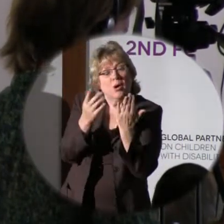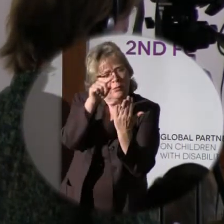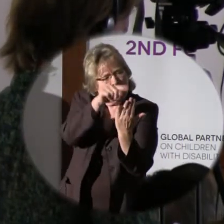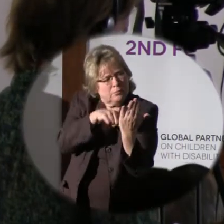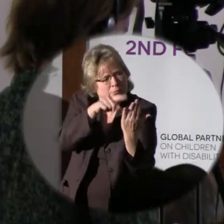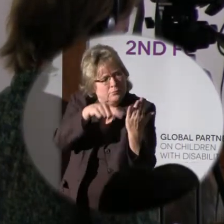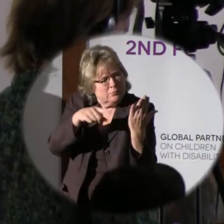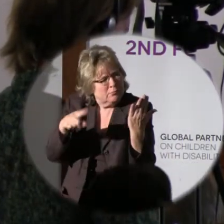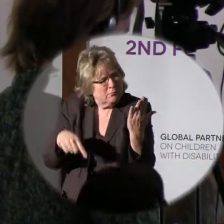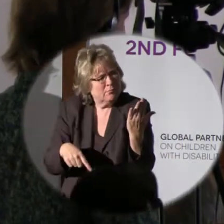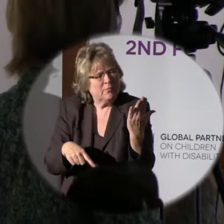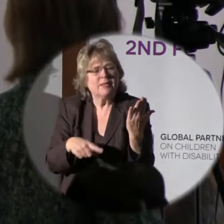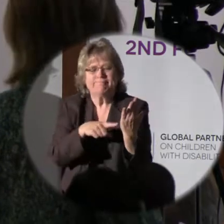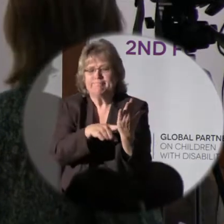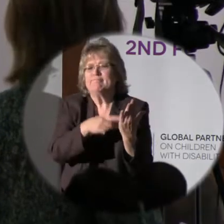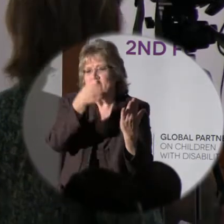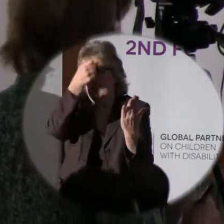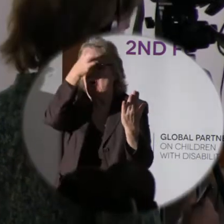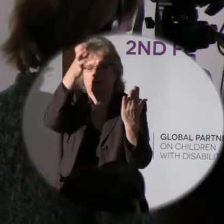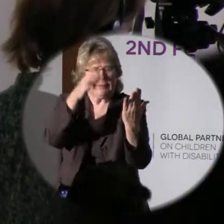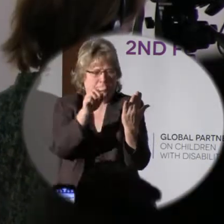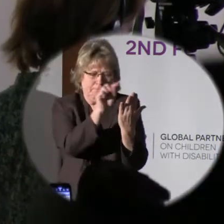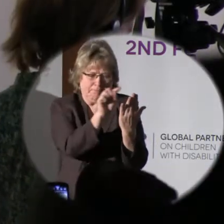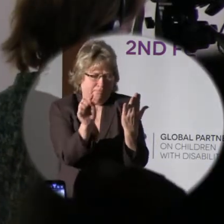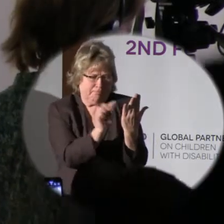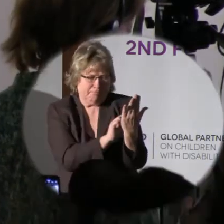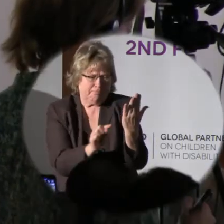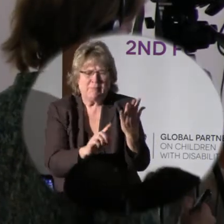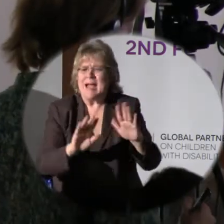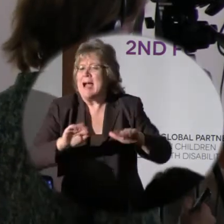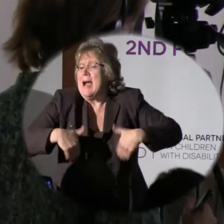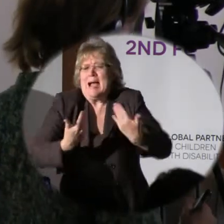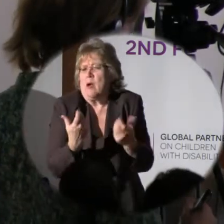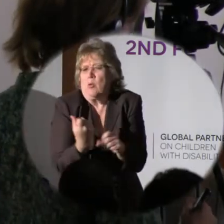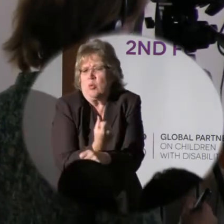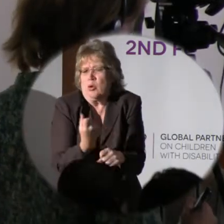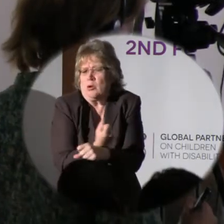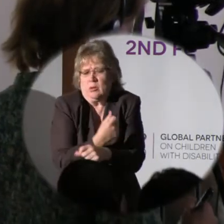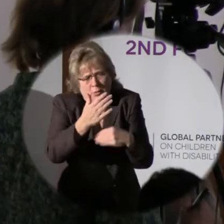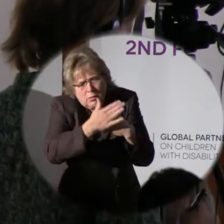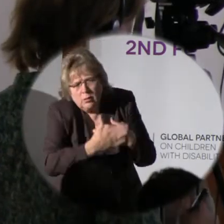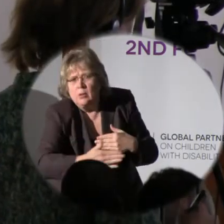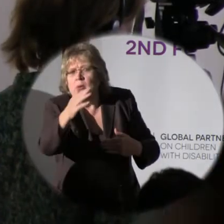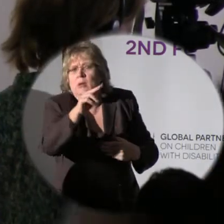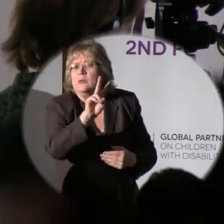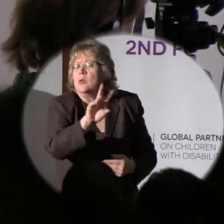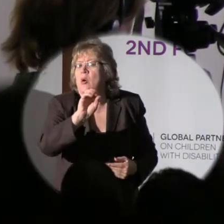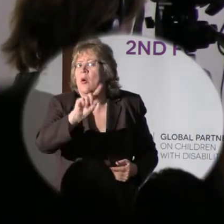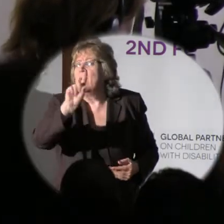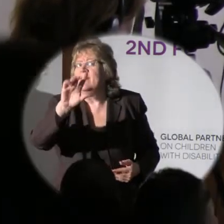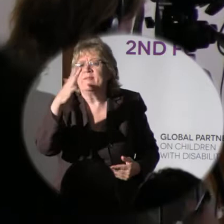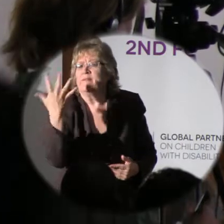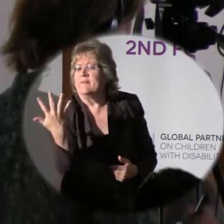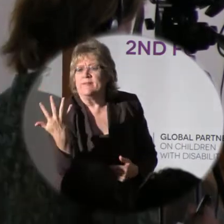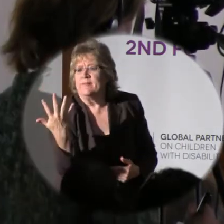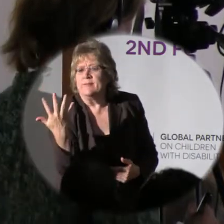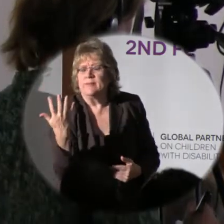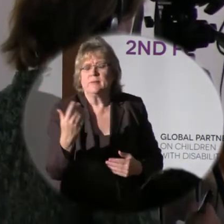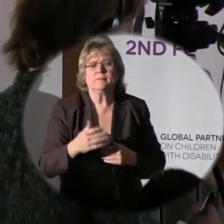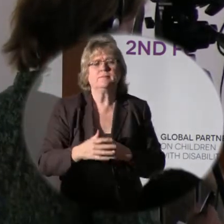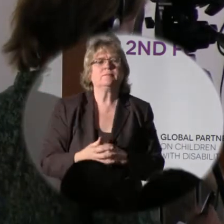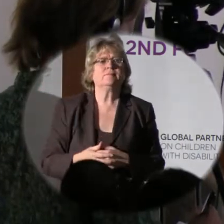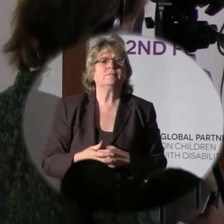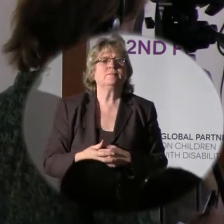the post-2015 development agenda, and it is intended to help concretize the